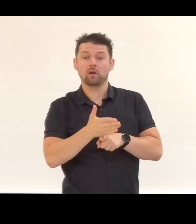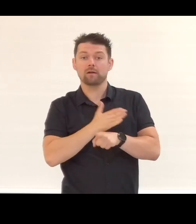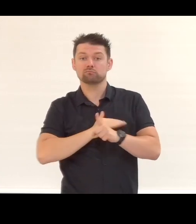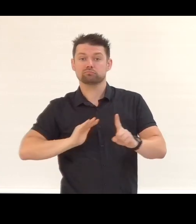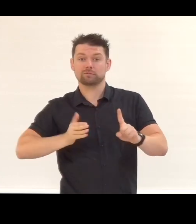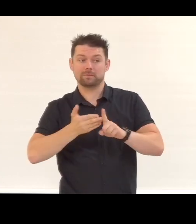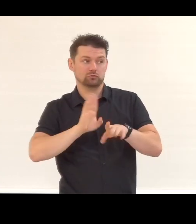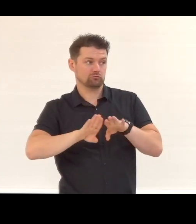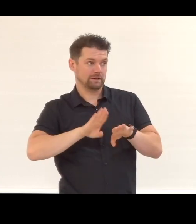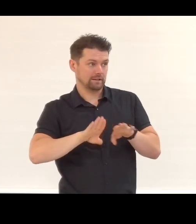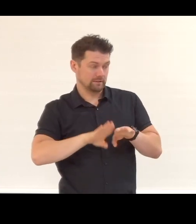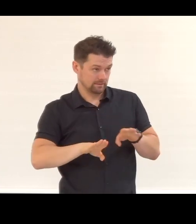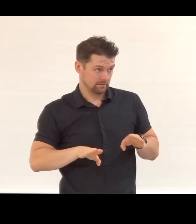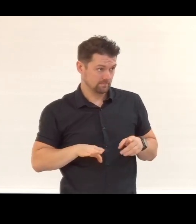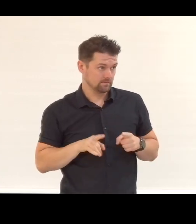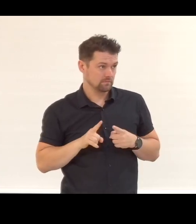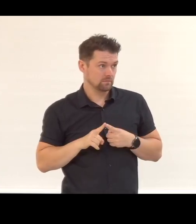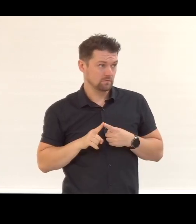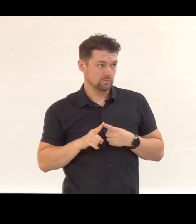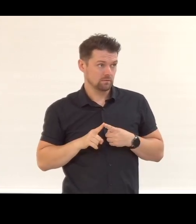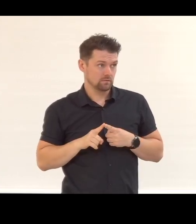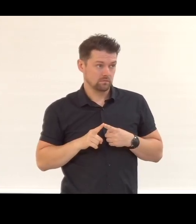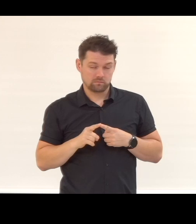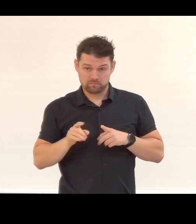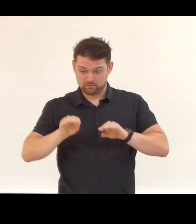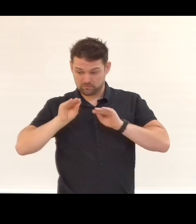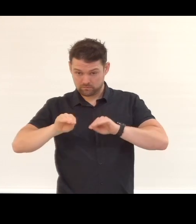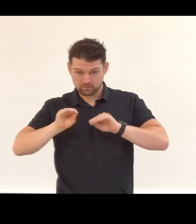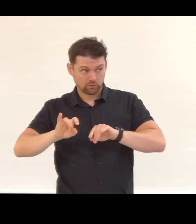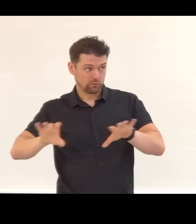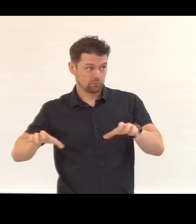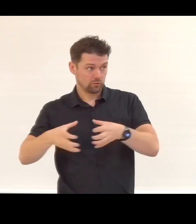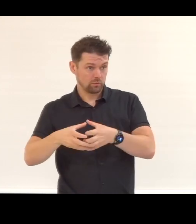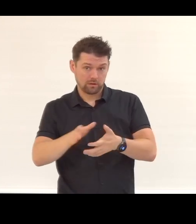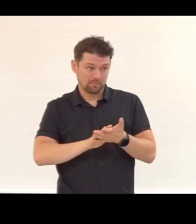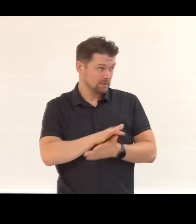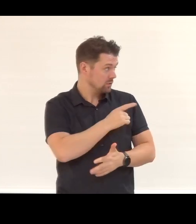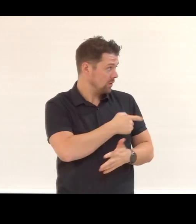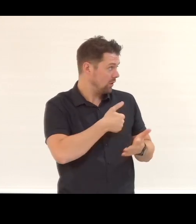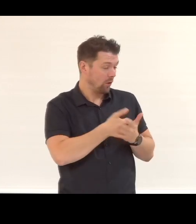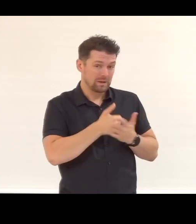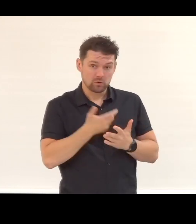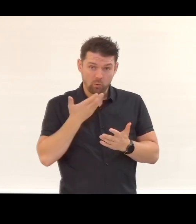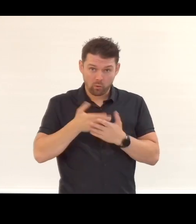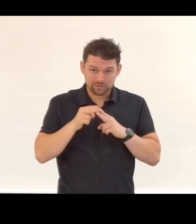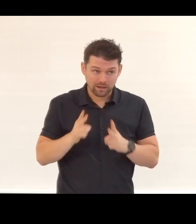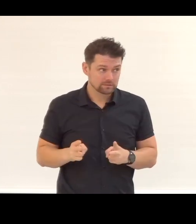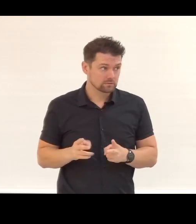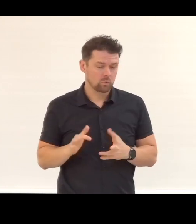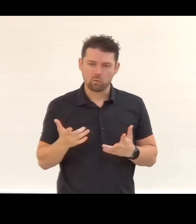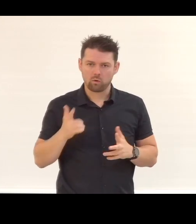3 people, I mean, you are one of them, training the crew. So it means that for every mission, you have to be on site with the crew, or is it done